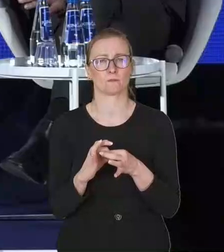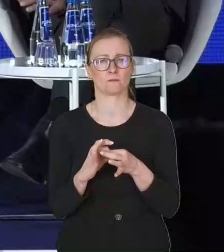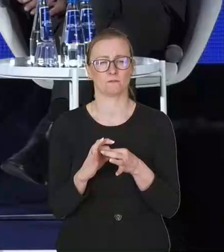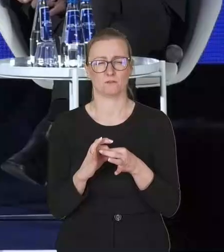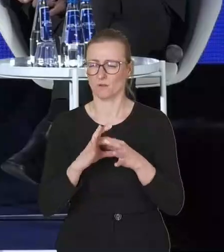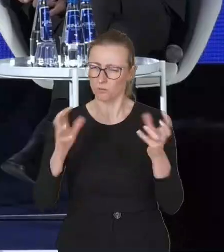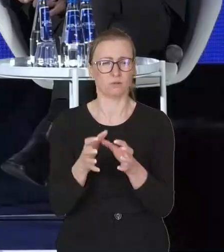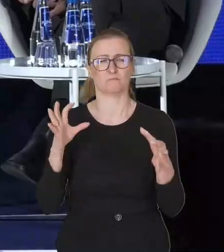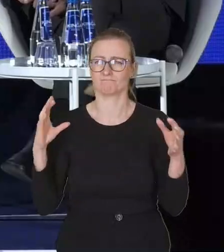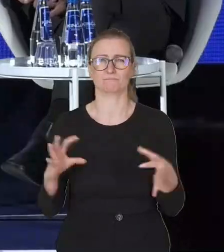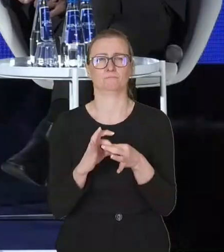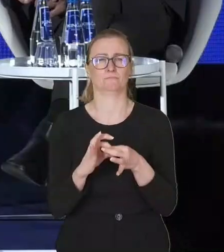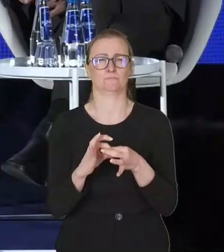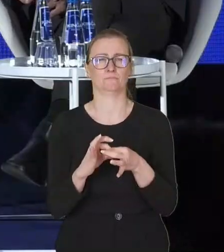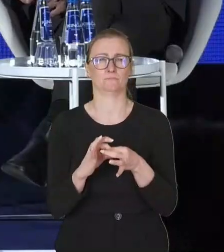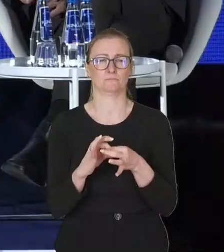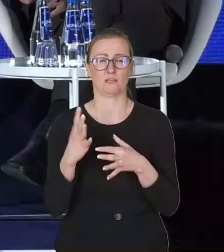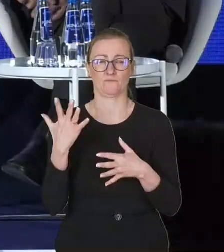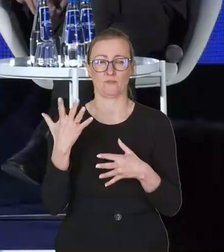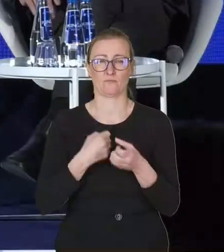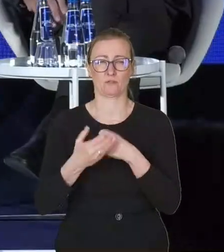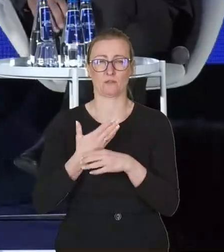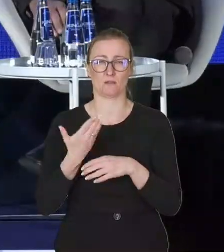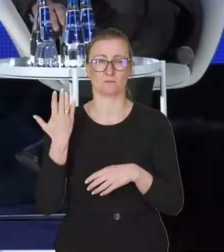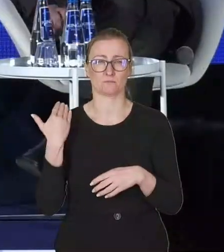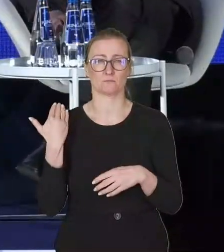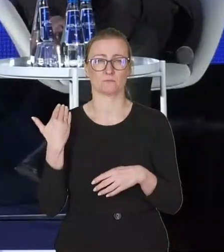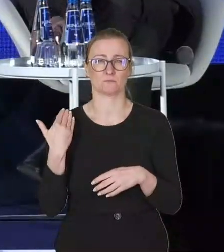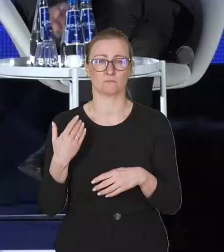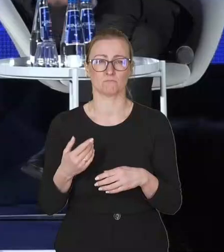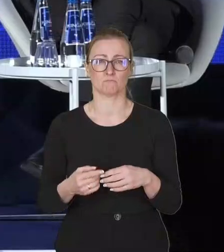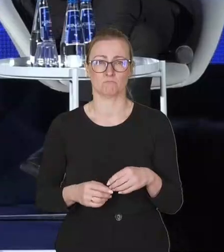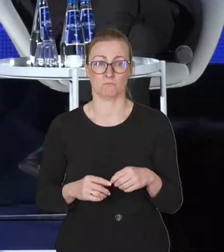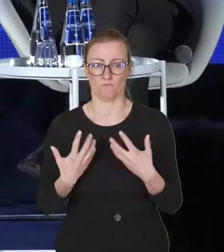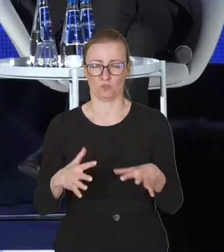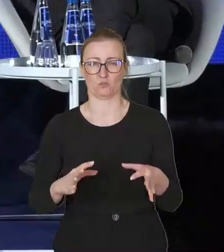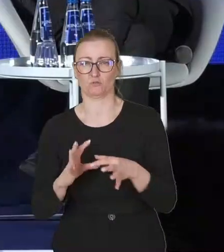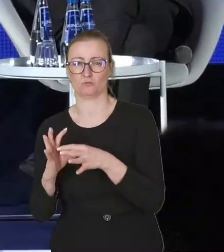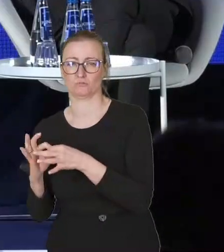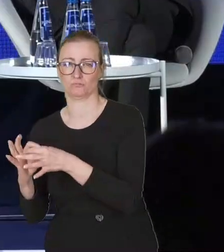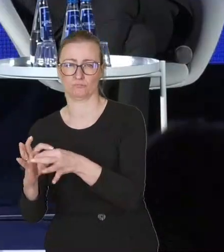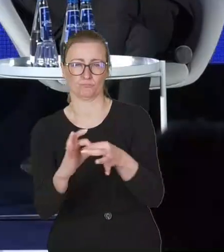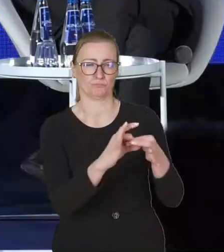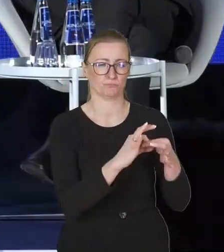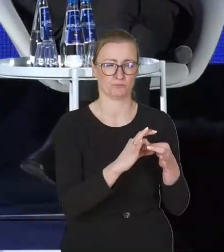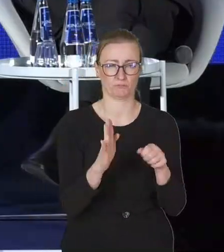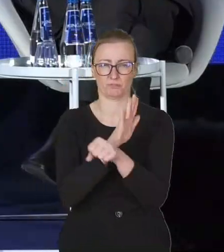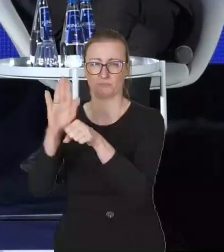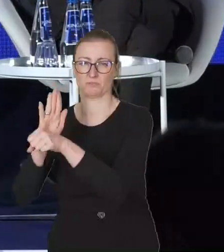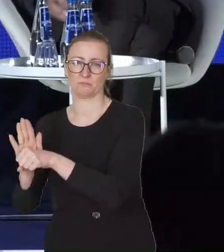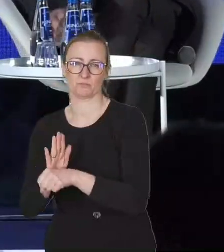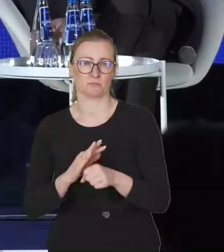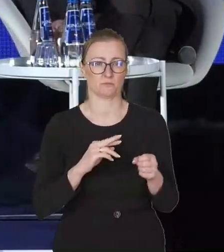industrial ecosystem perspective, which I think is a wonderful way of approaching the single market from a systemic